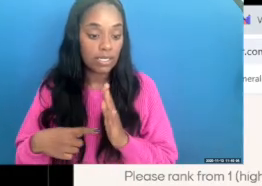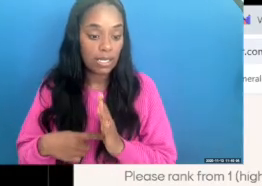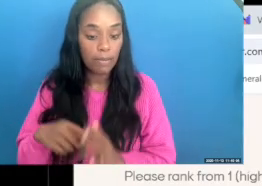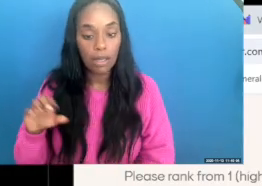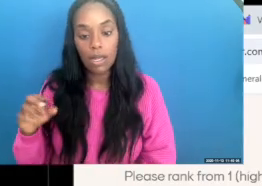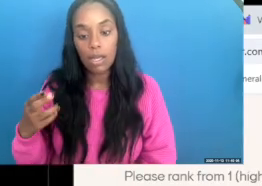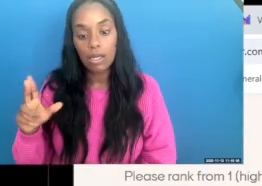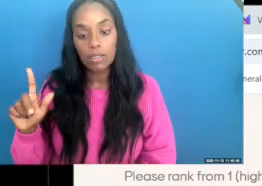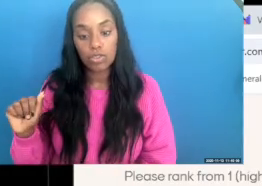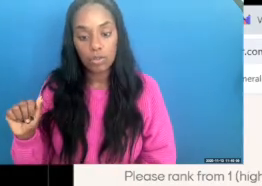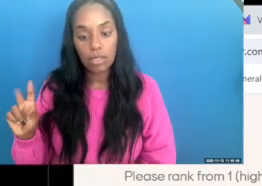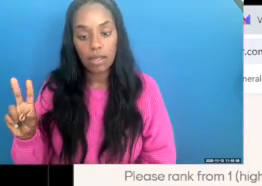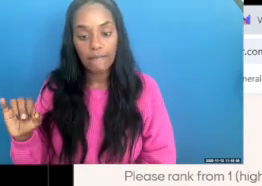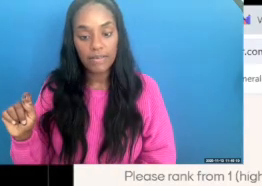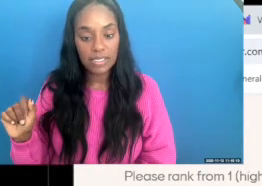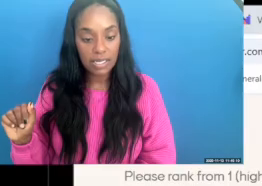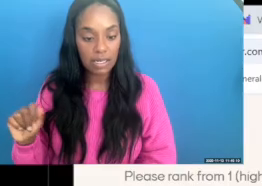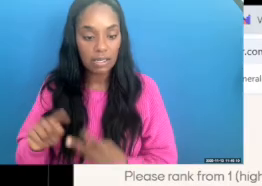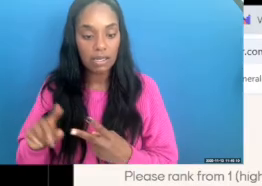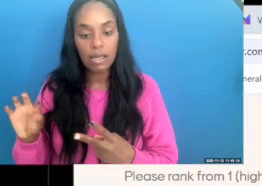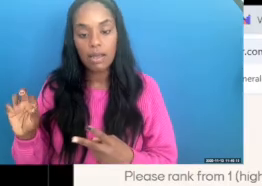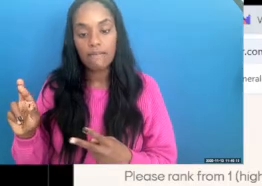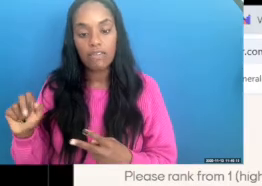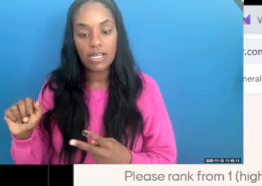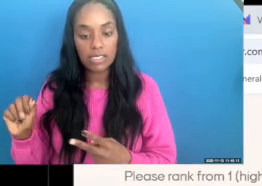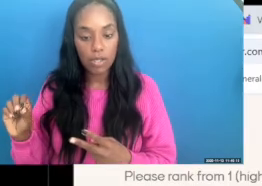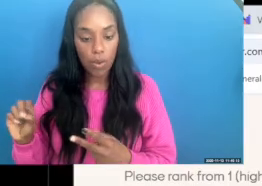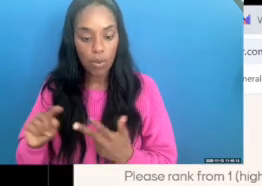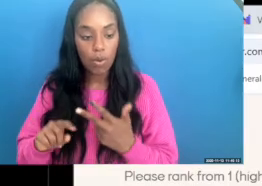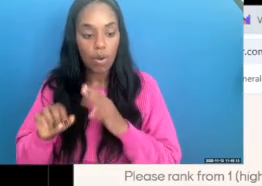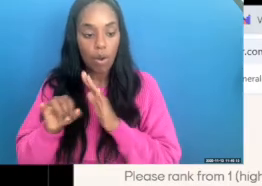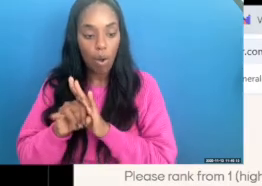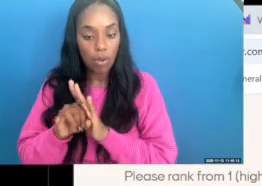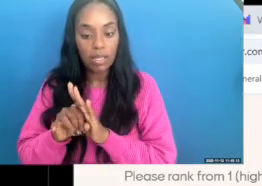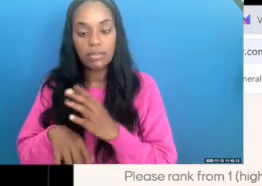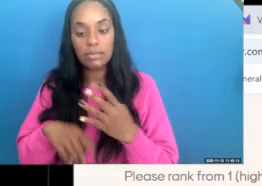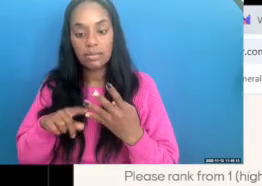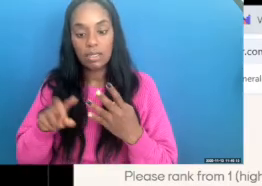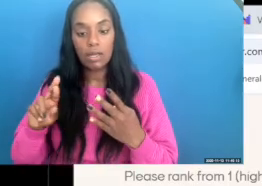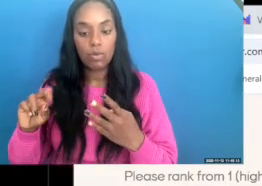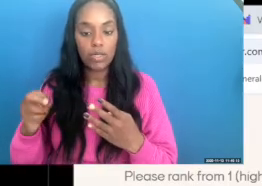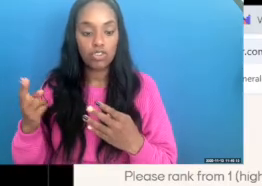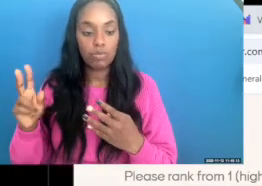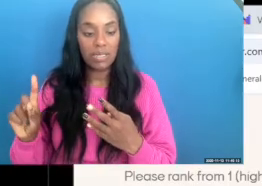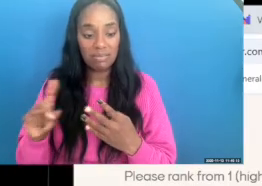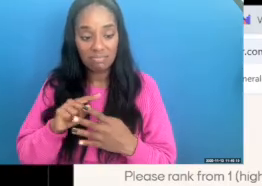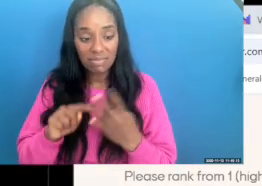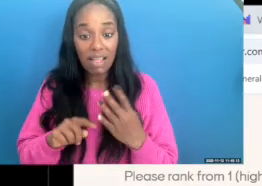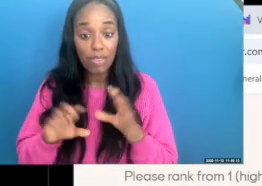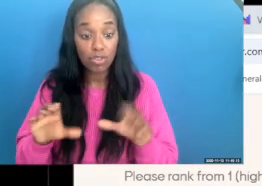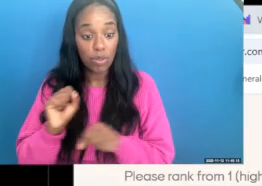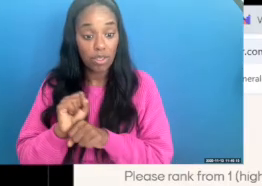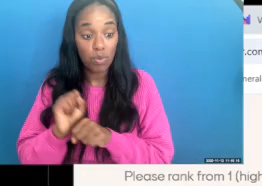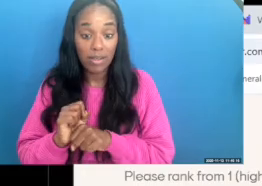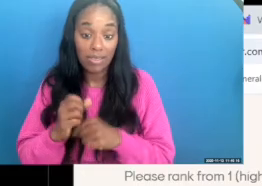But I just want to uplift that and uplift the work that communities like Chula Vista, Fresno, Oakland, Richmond, all of the